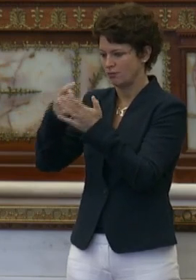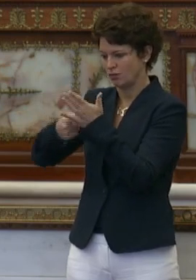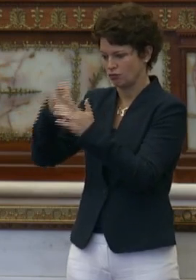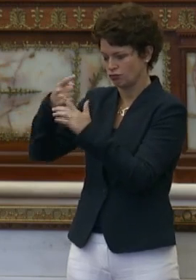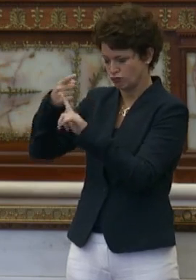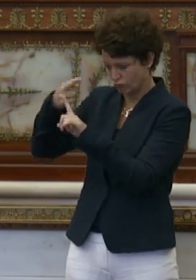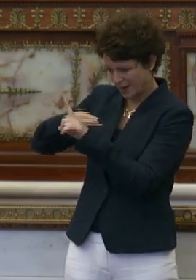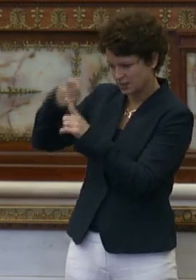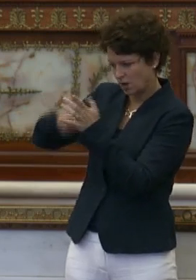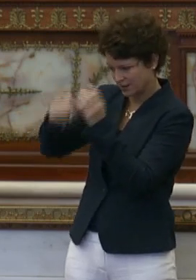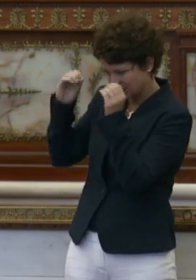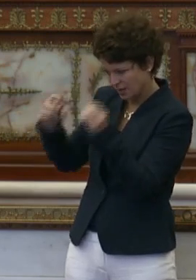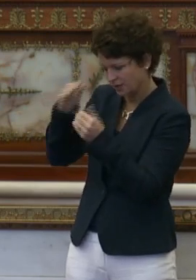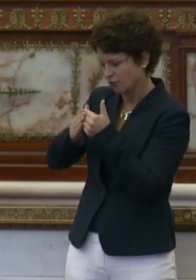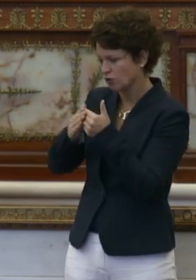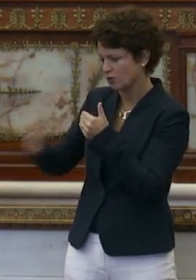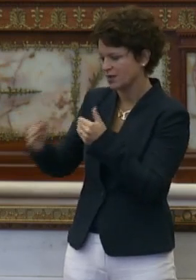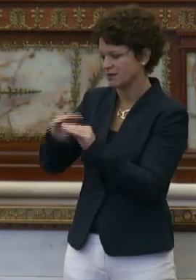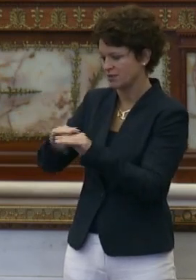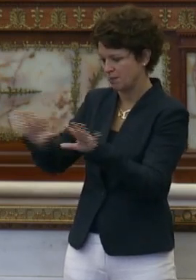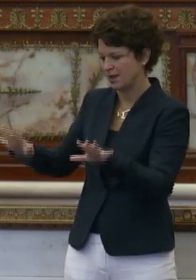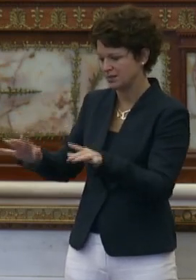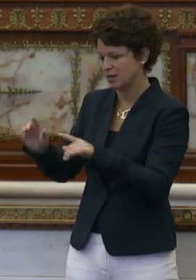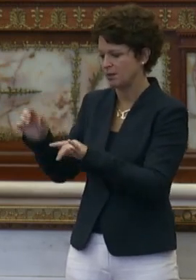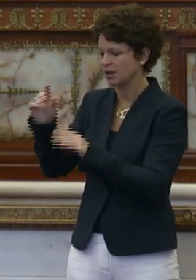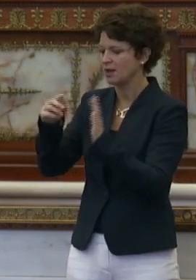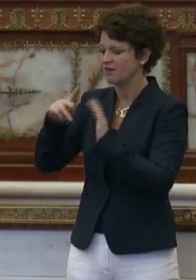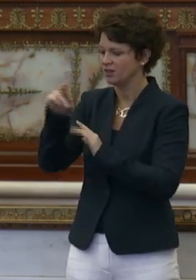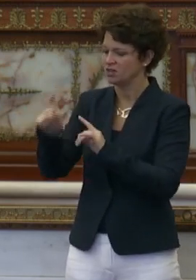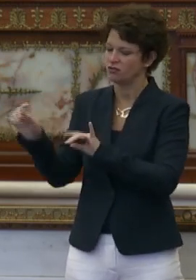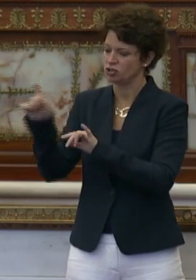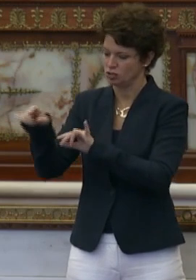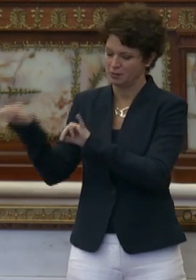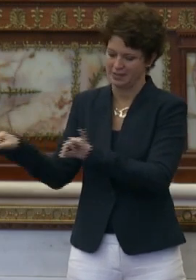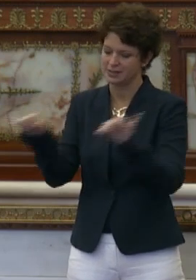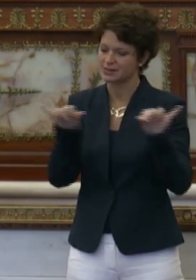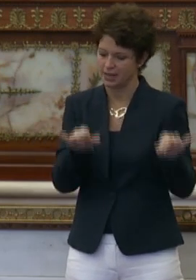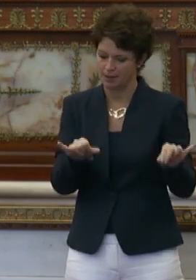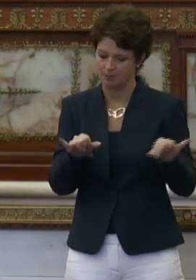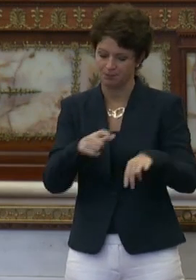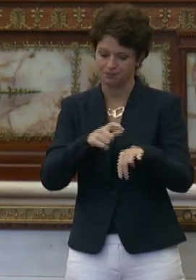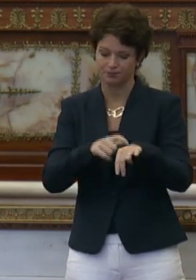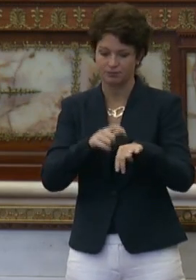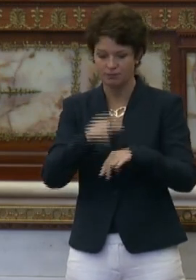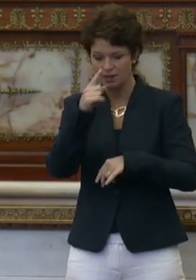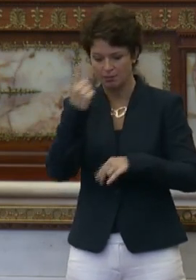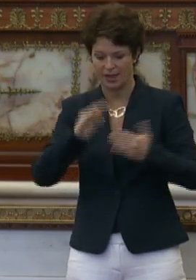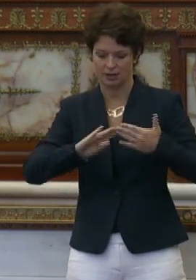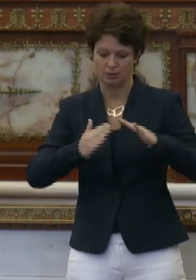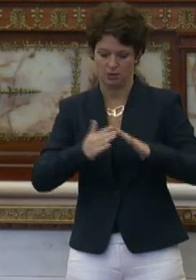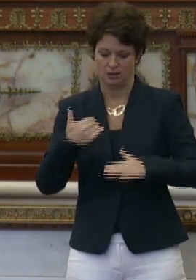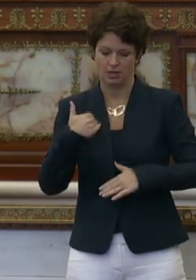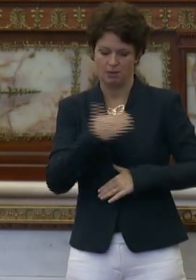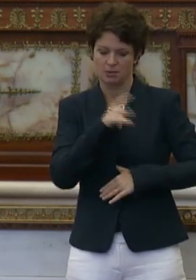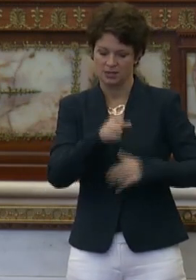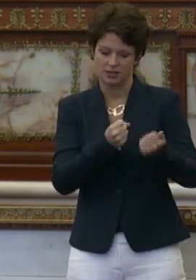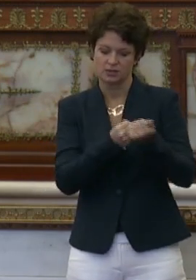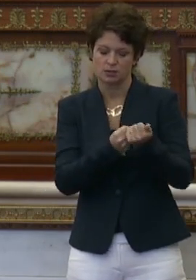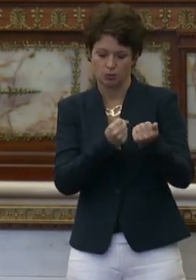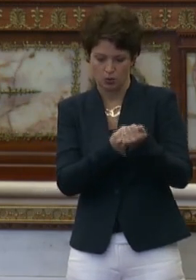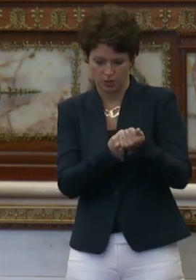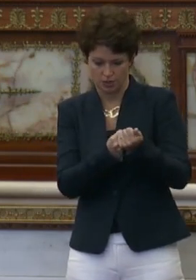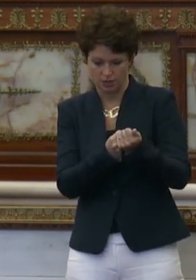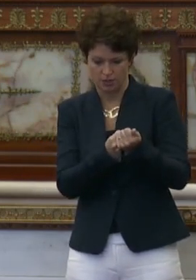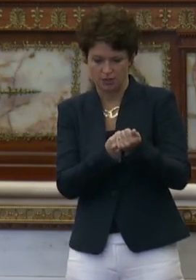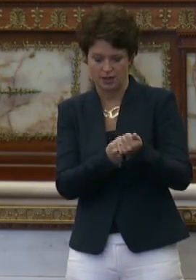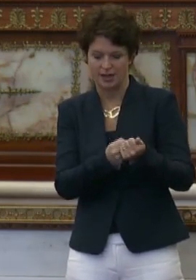I suggest Philadelphia set an example and do the same. At a time when our black community members need support the most,